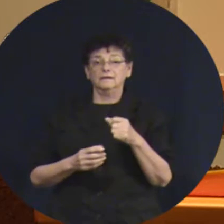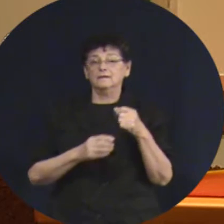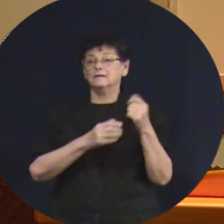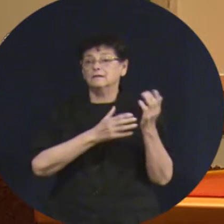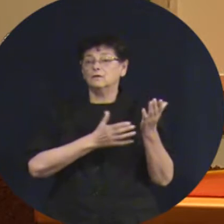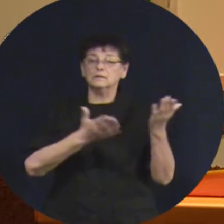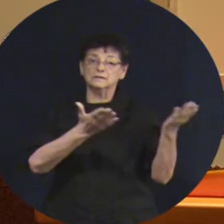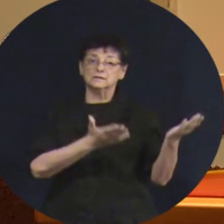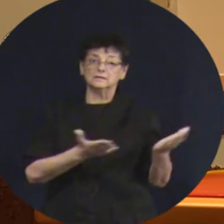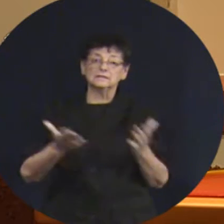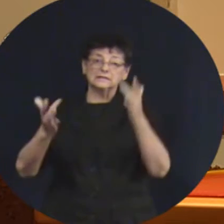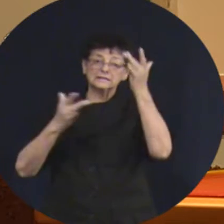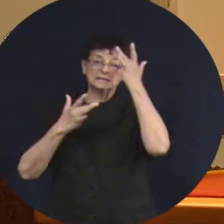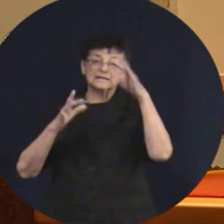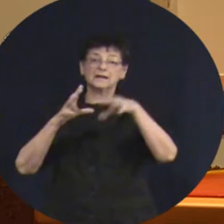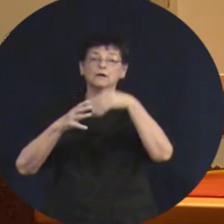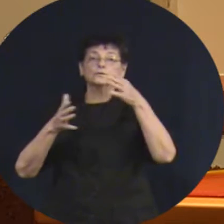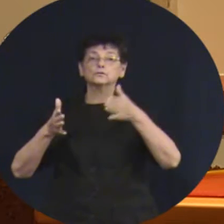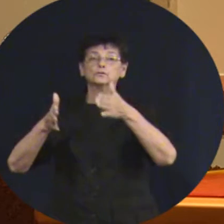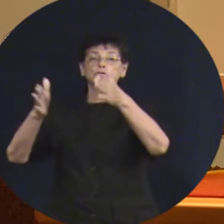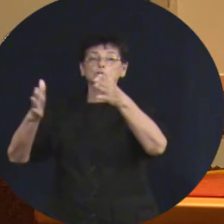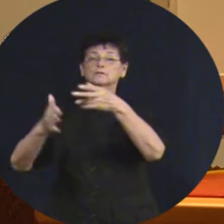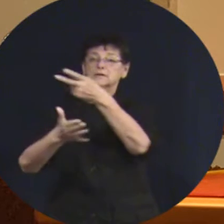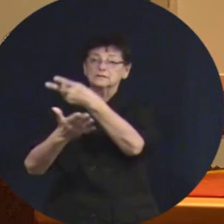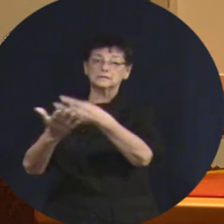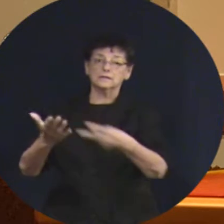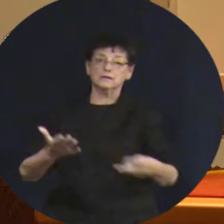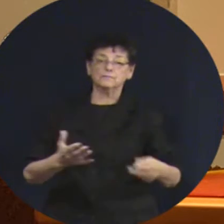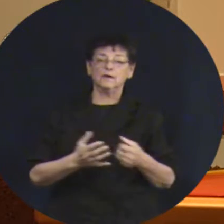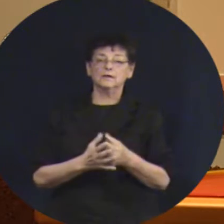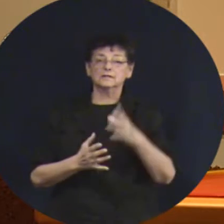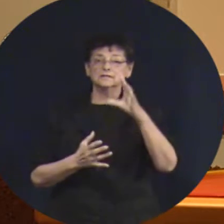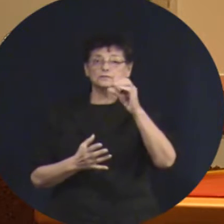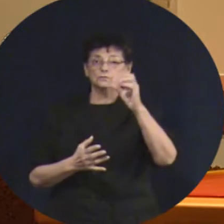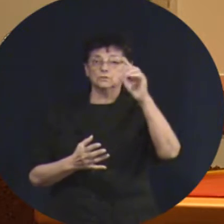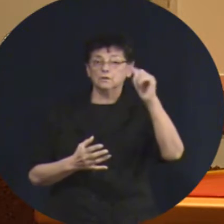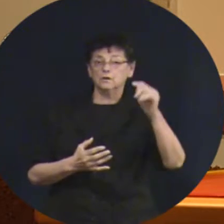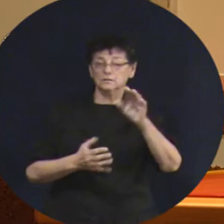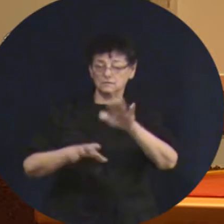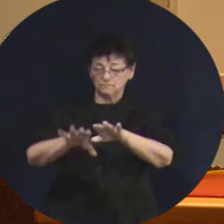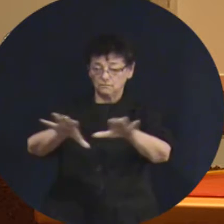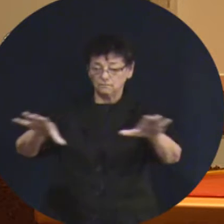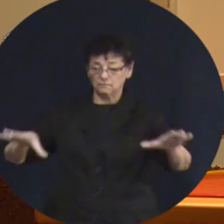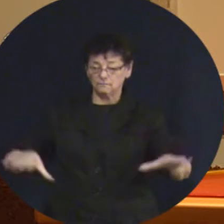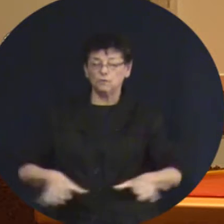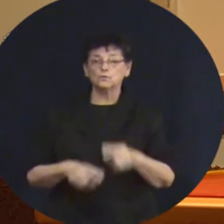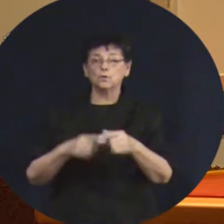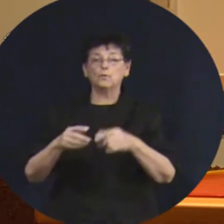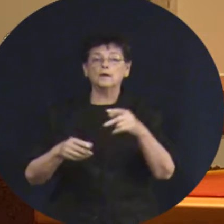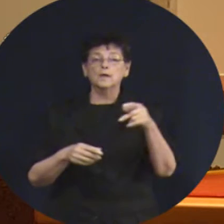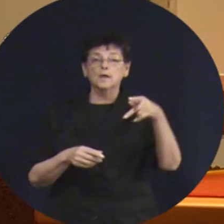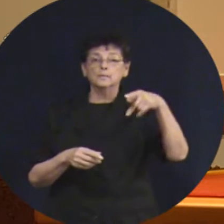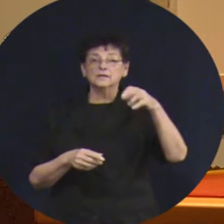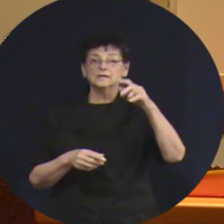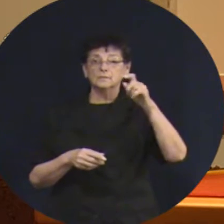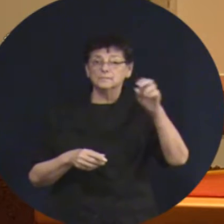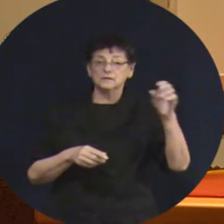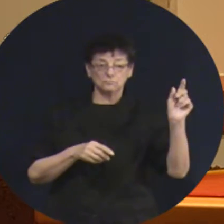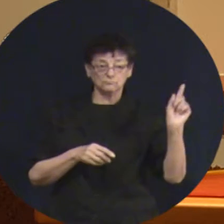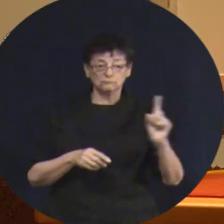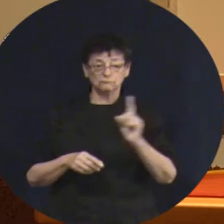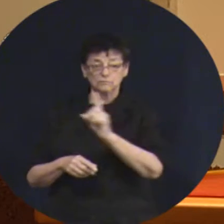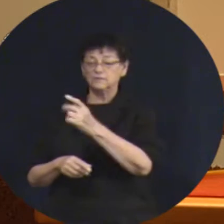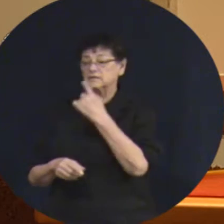the sick out into the streets and laid them on cots and mats, so that when Peter came by,